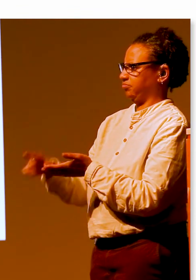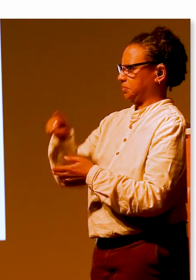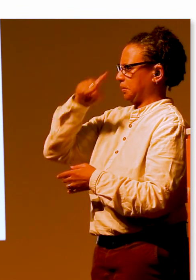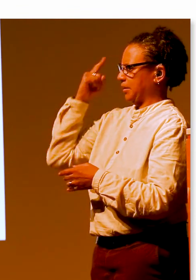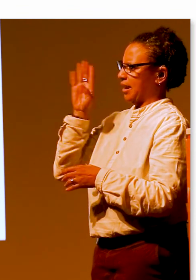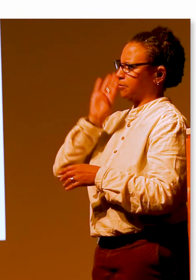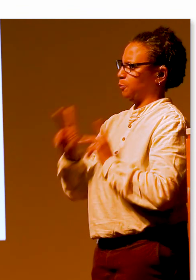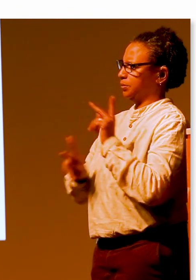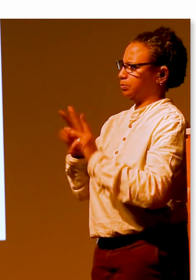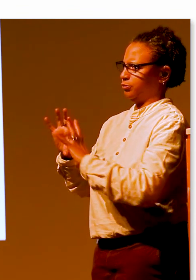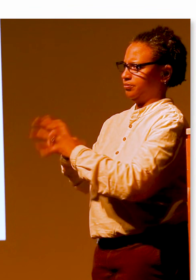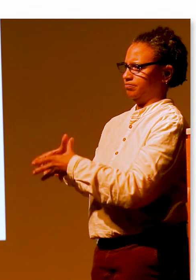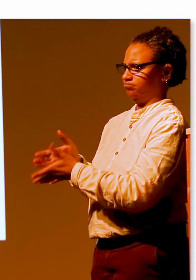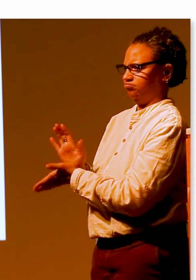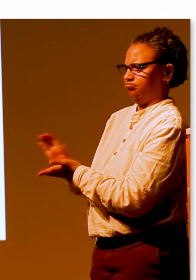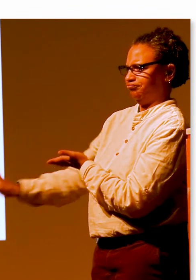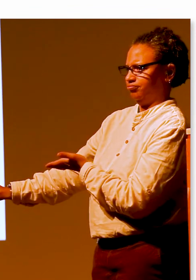of